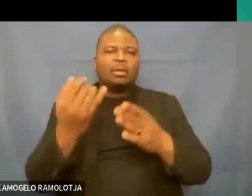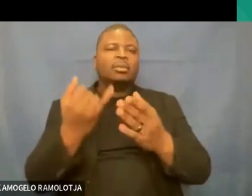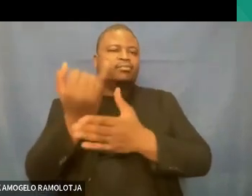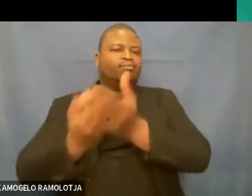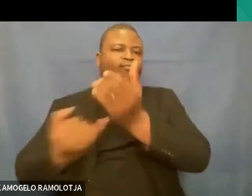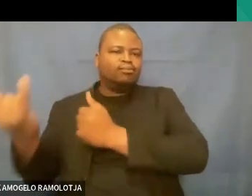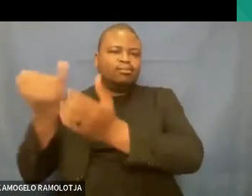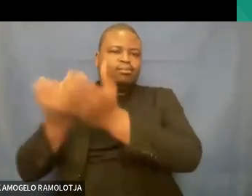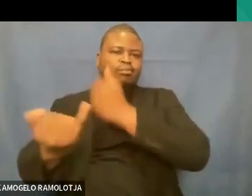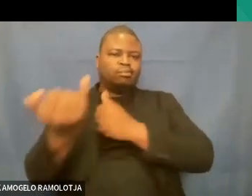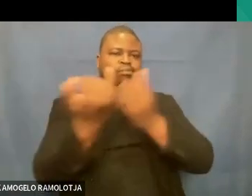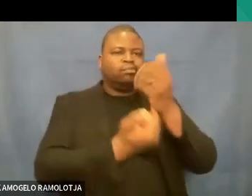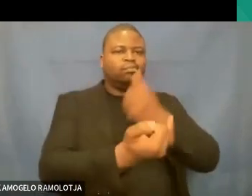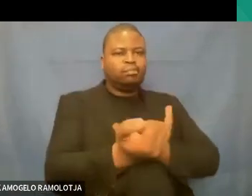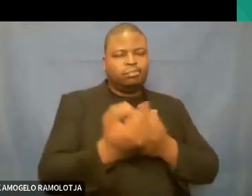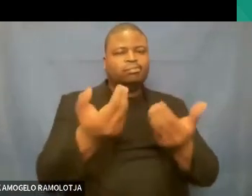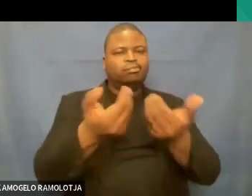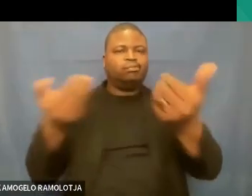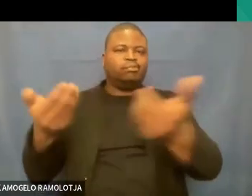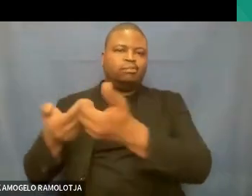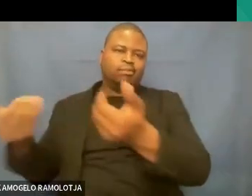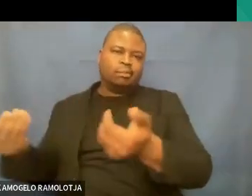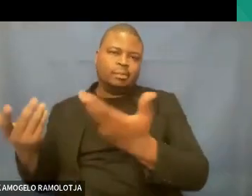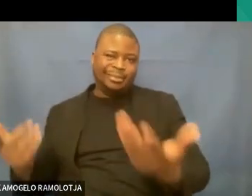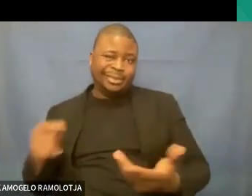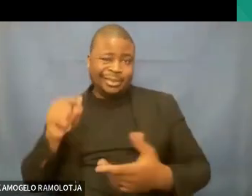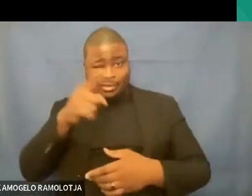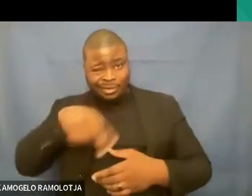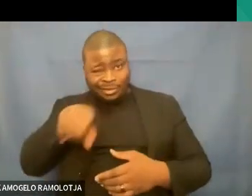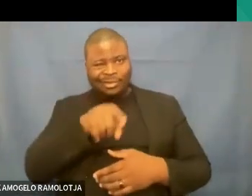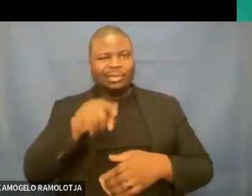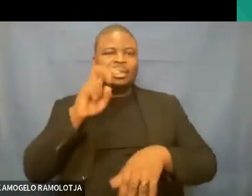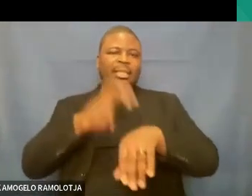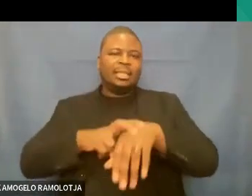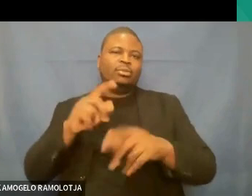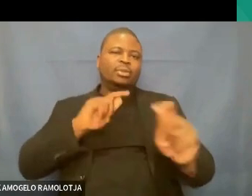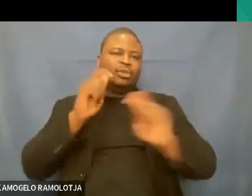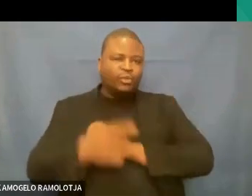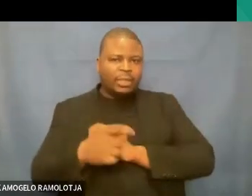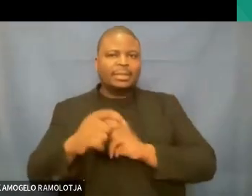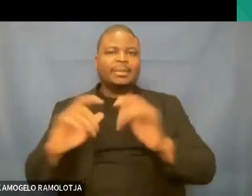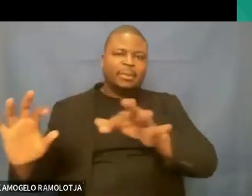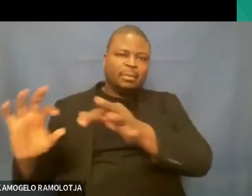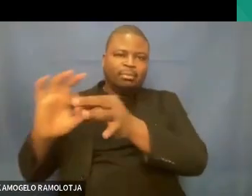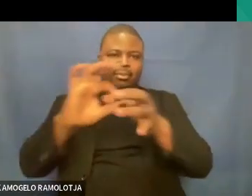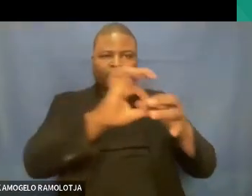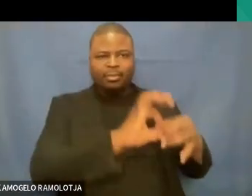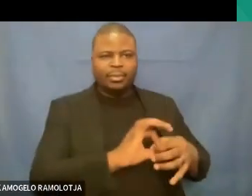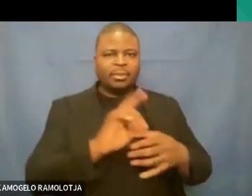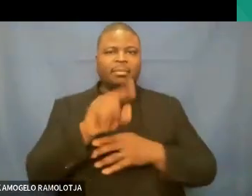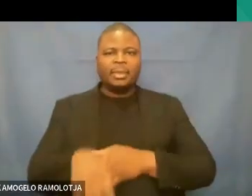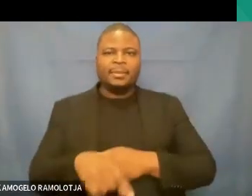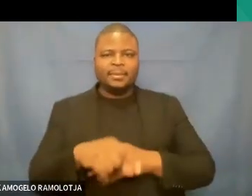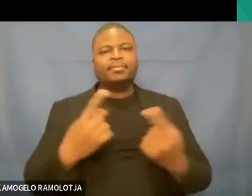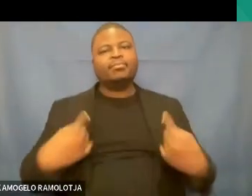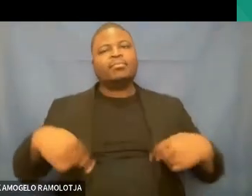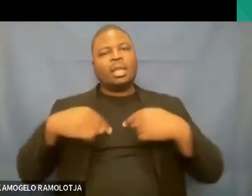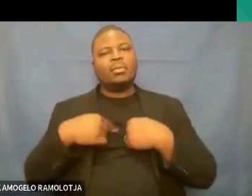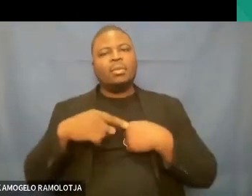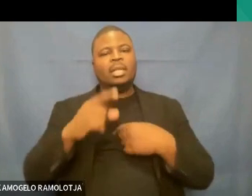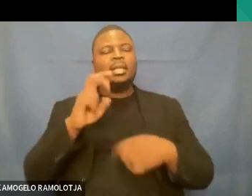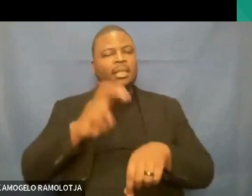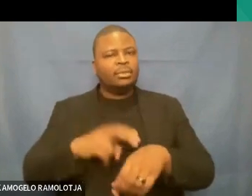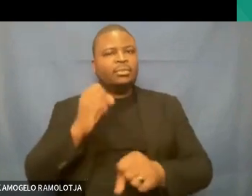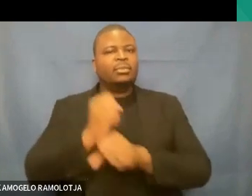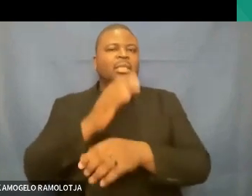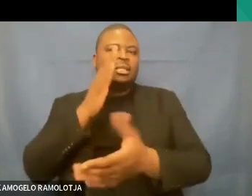so that we have rapid responses. And then importantly, we need to support legal reform to decriminalize drug use